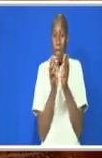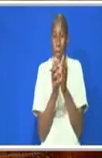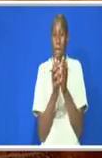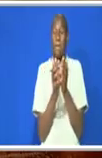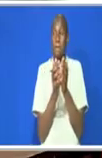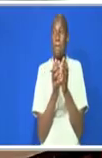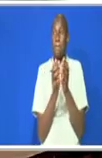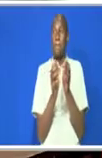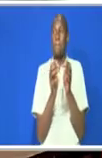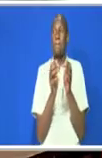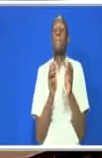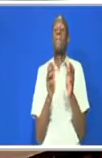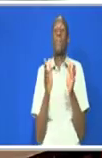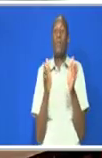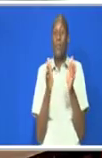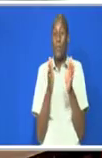I am subtracting.